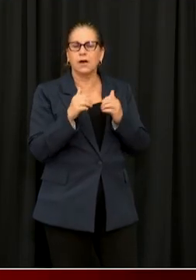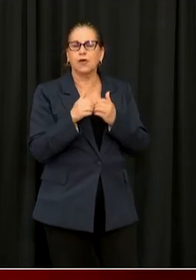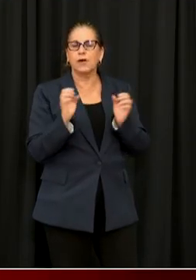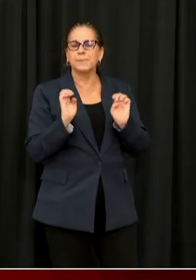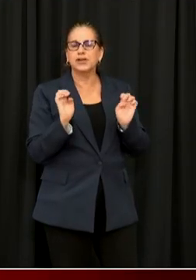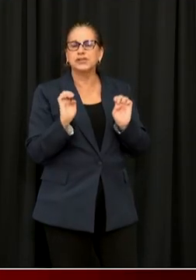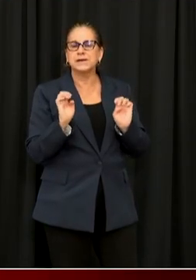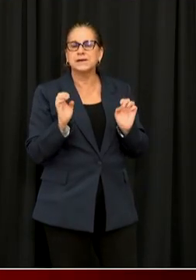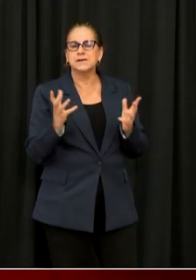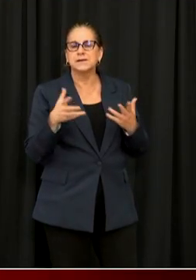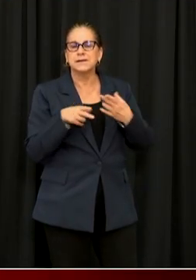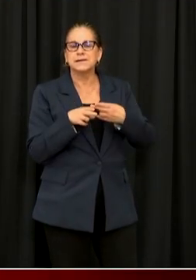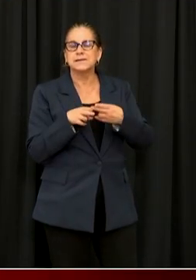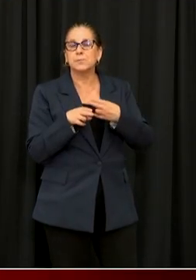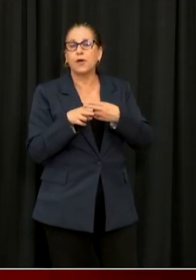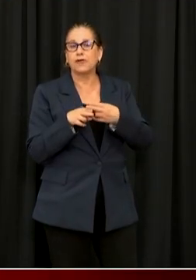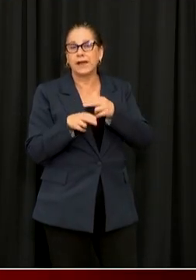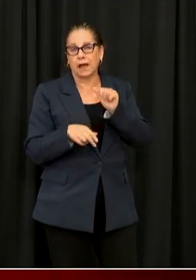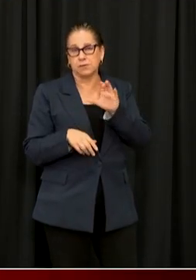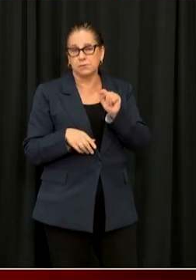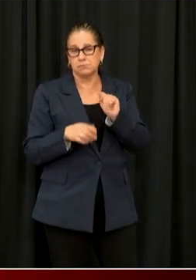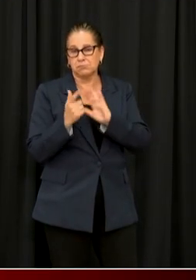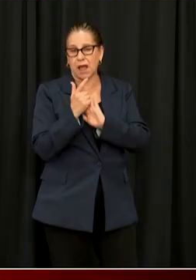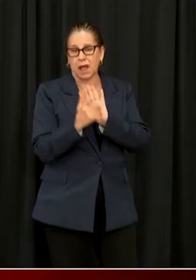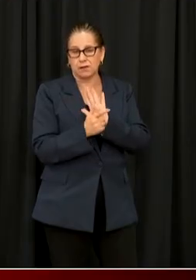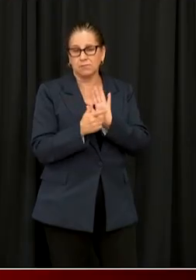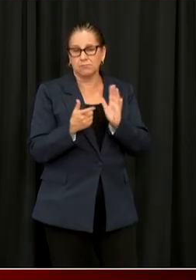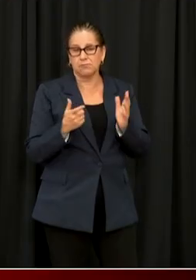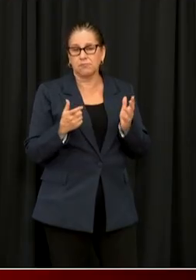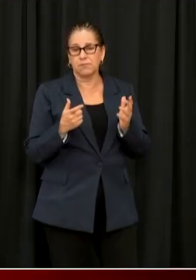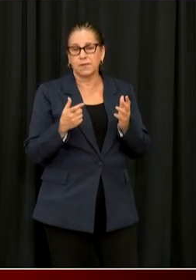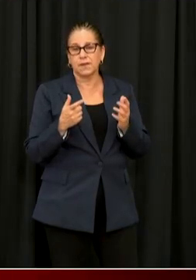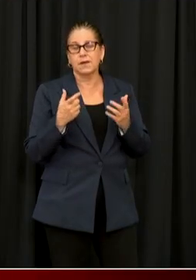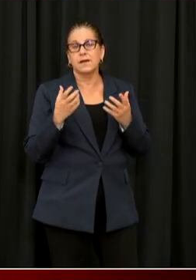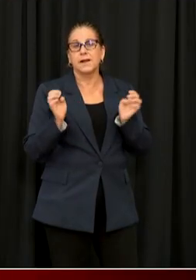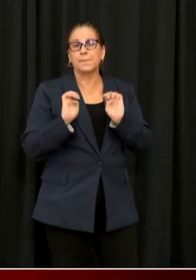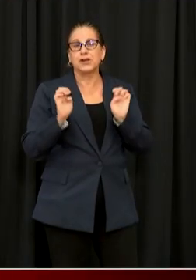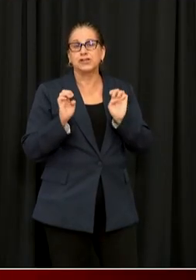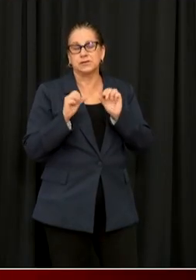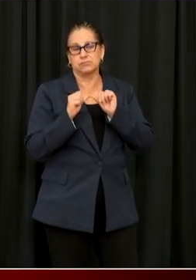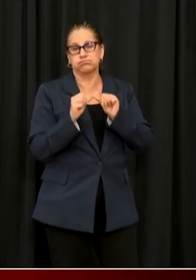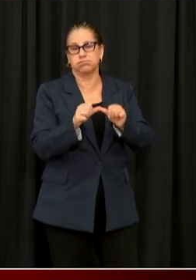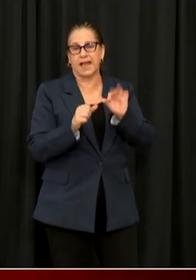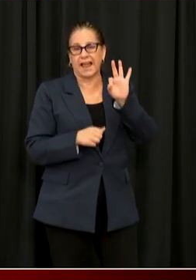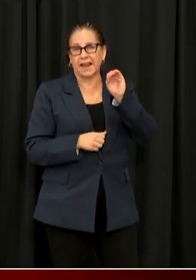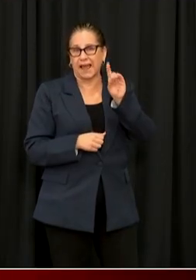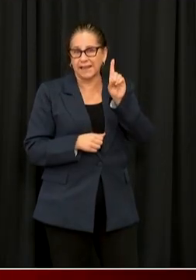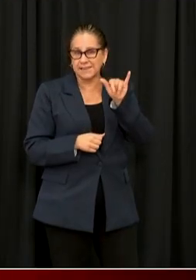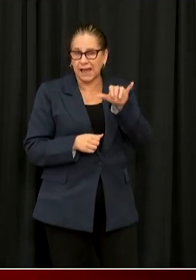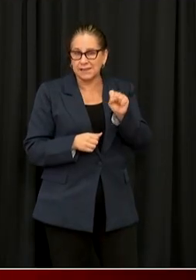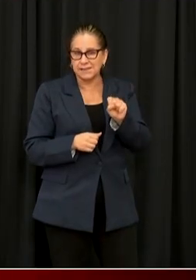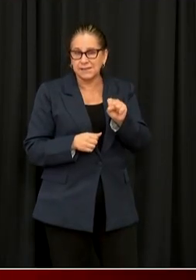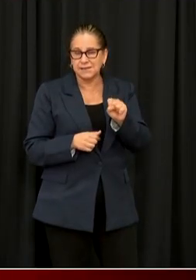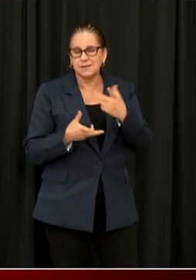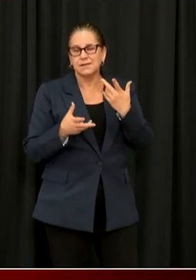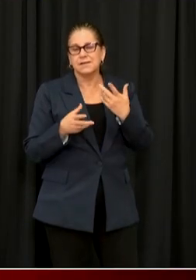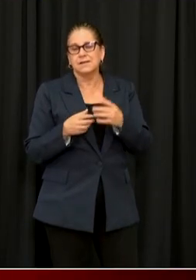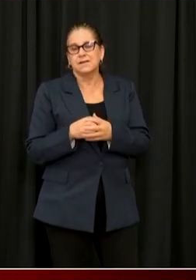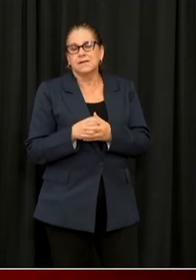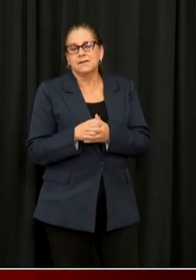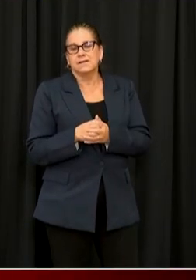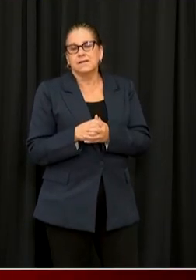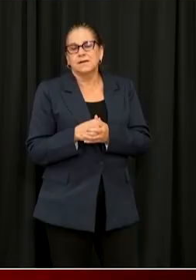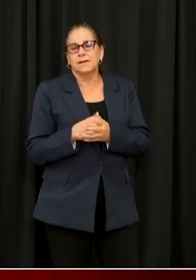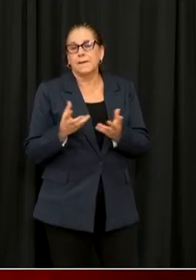temporary act. An emergency lasts 90 days. A temporary act lasts the better part of a year. So we think moving